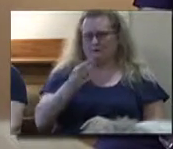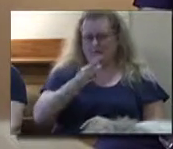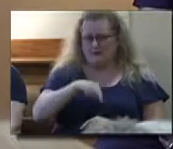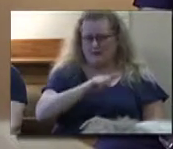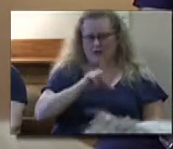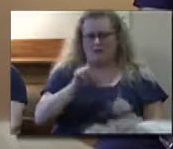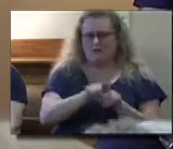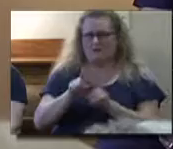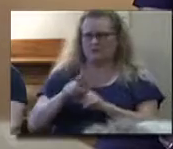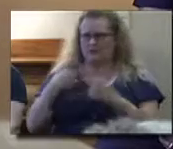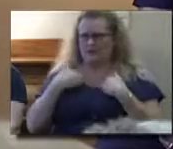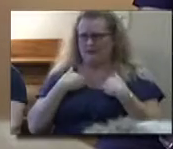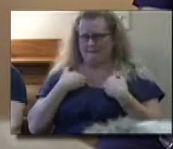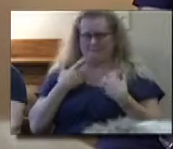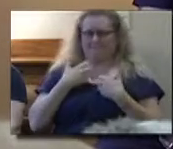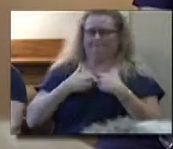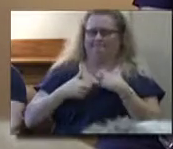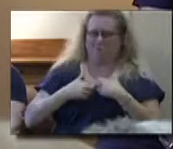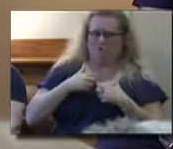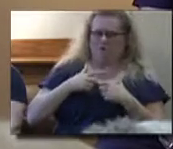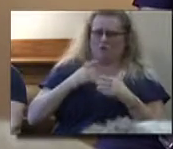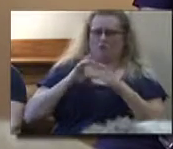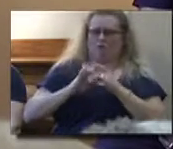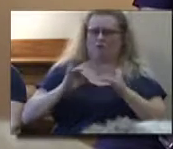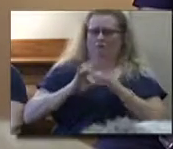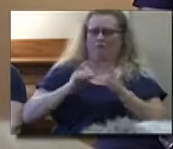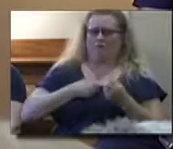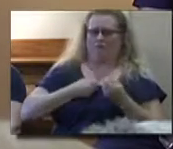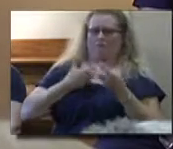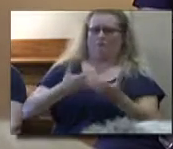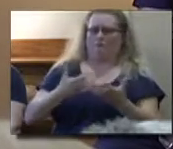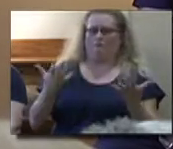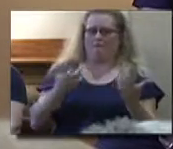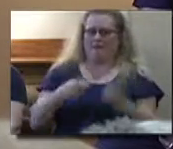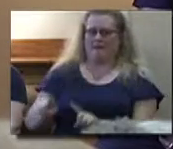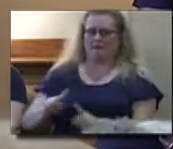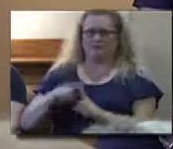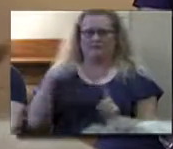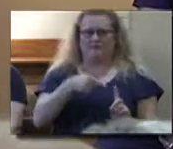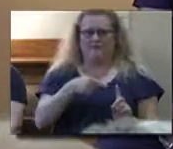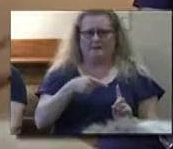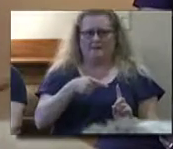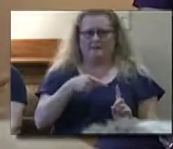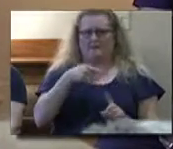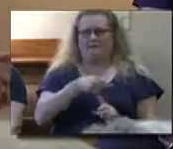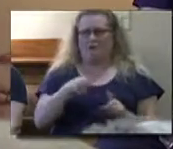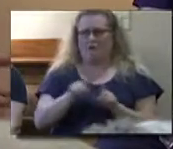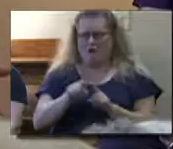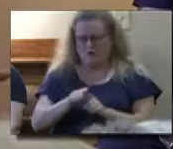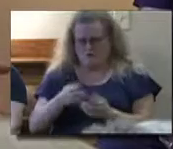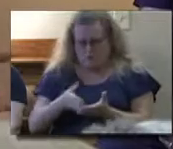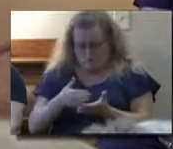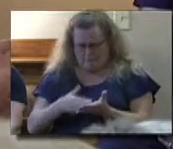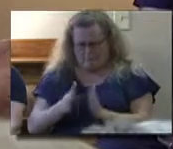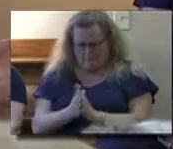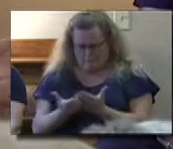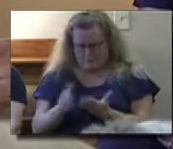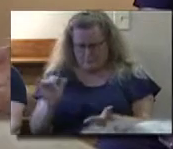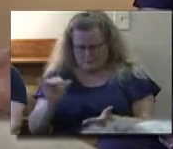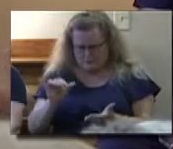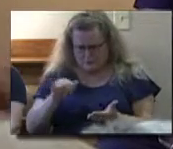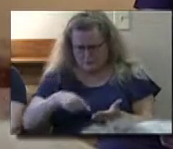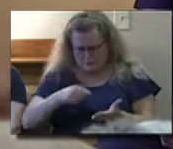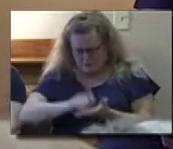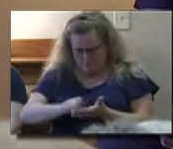having great difficulty saying what has happened to them. They also are going through the book. They are filling out